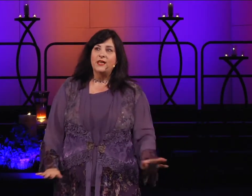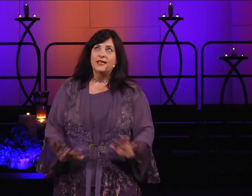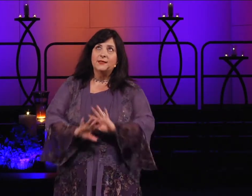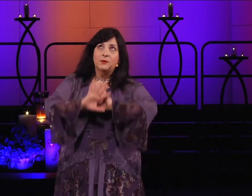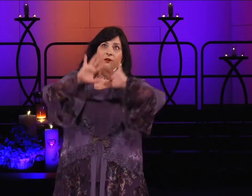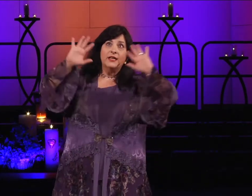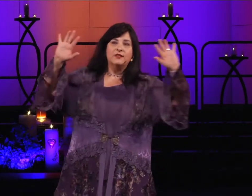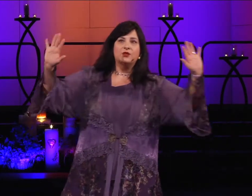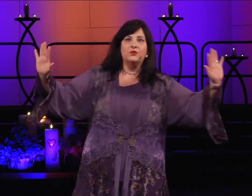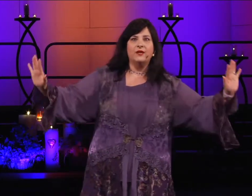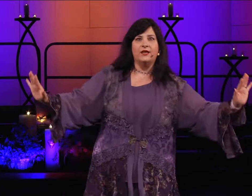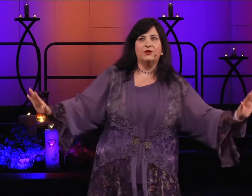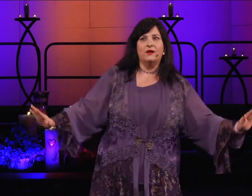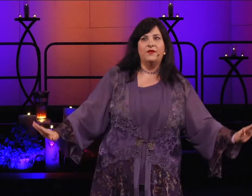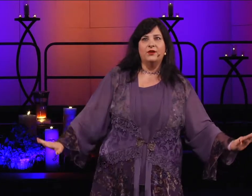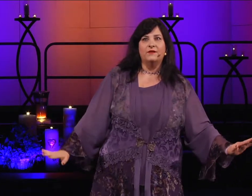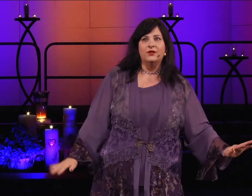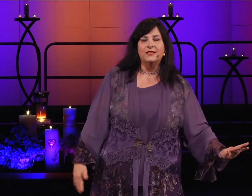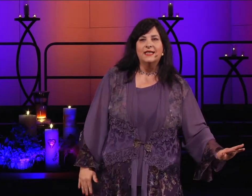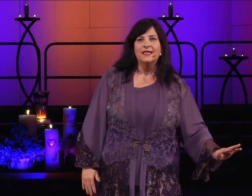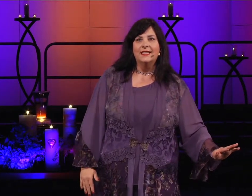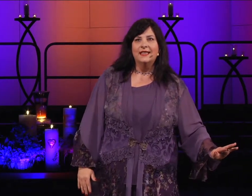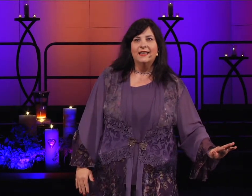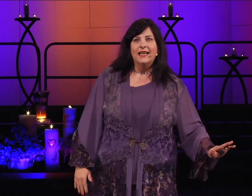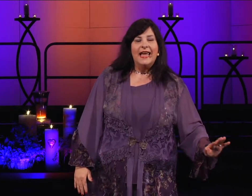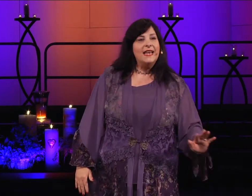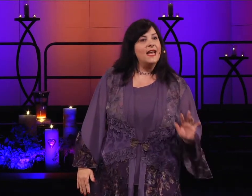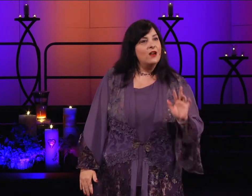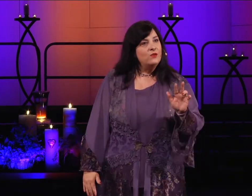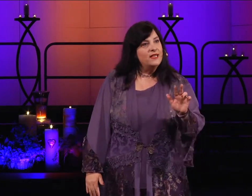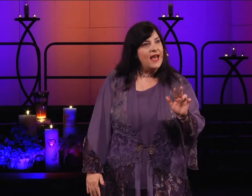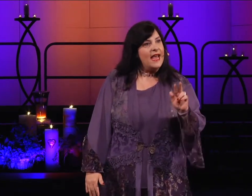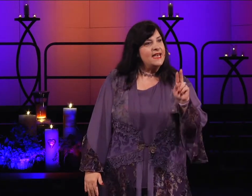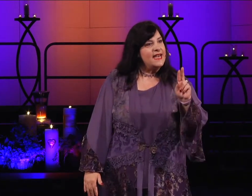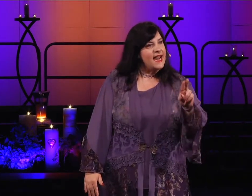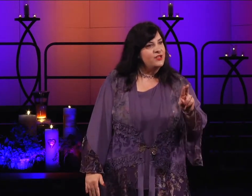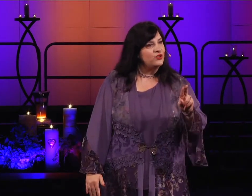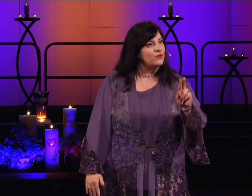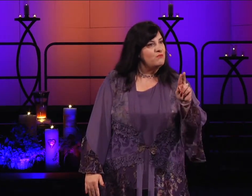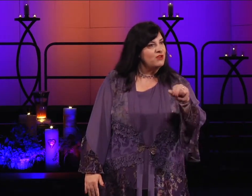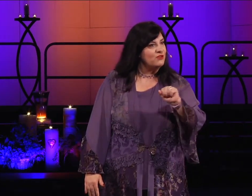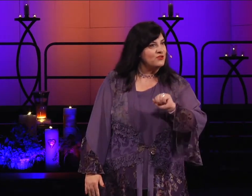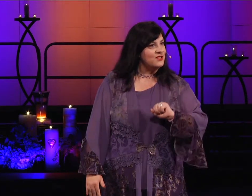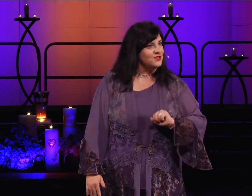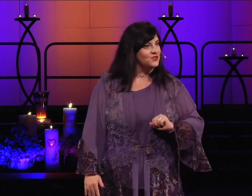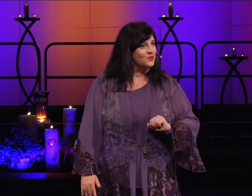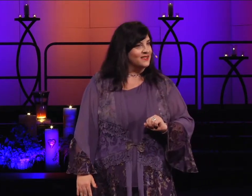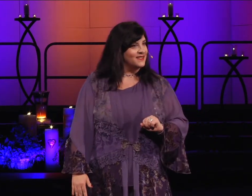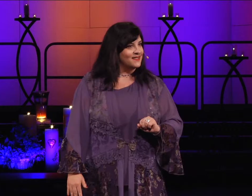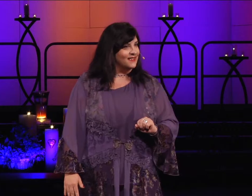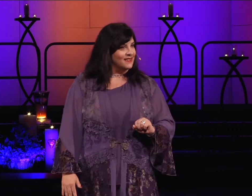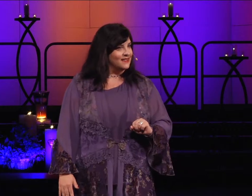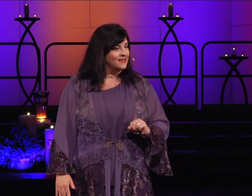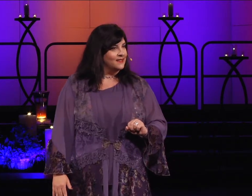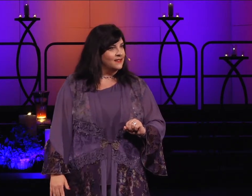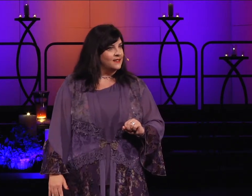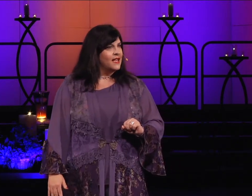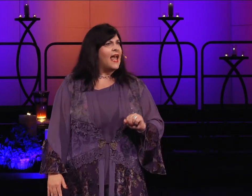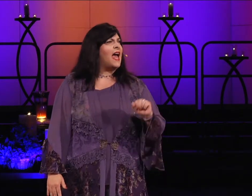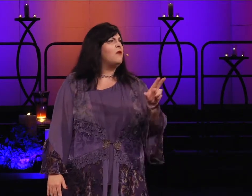universe and we experience the true nature of the universe. And not only that, nature mirrors this to us, doesn't